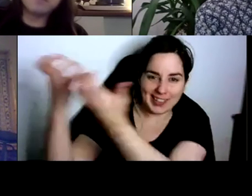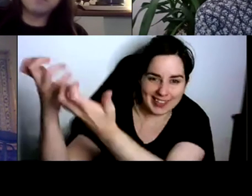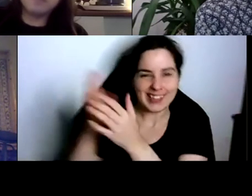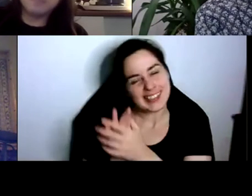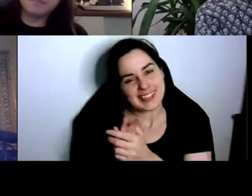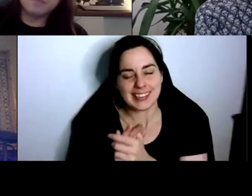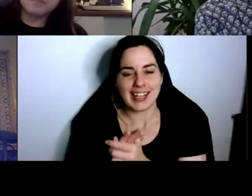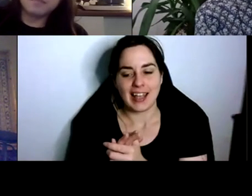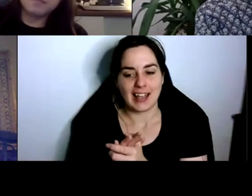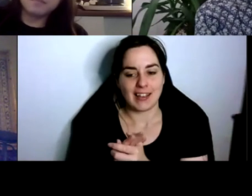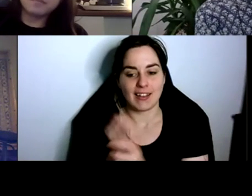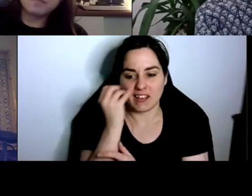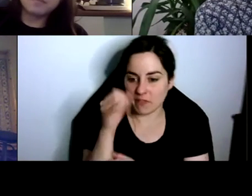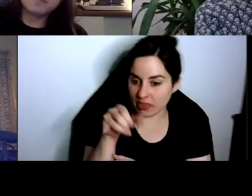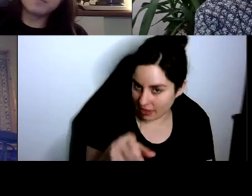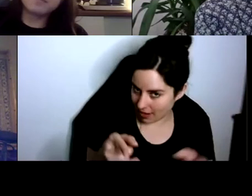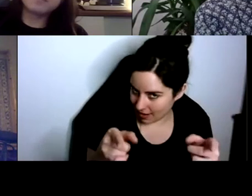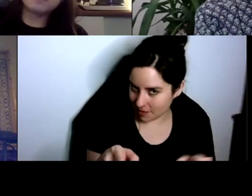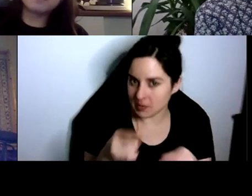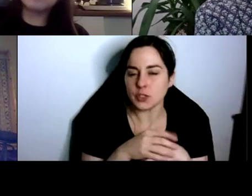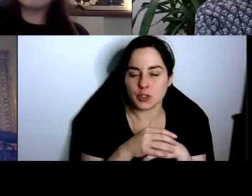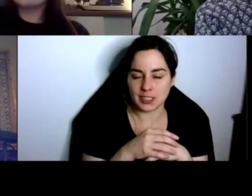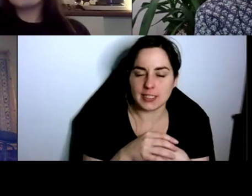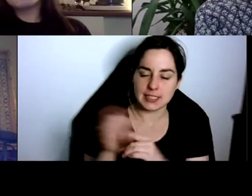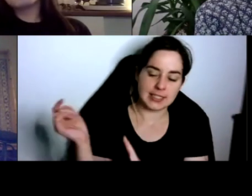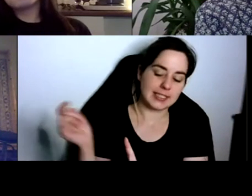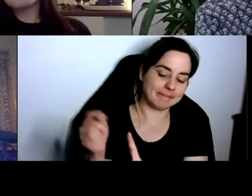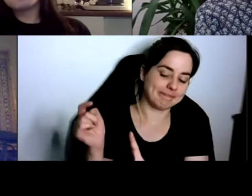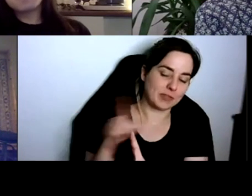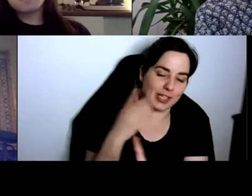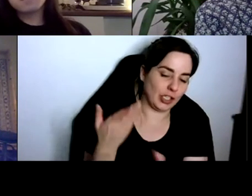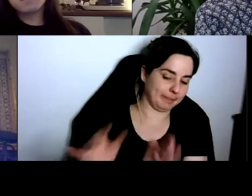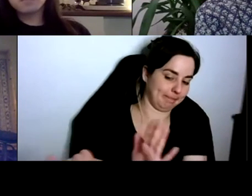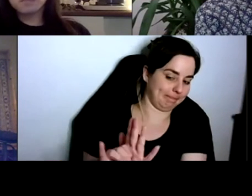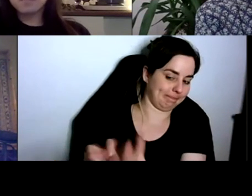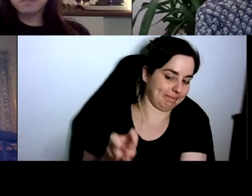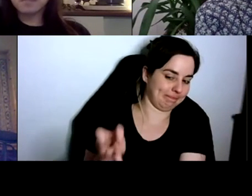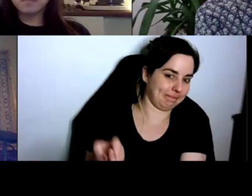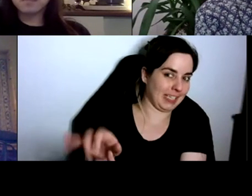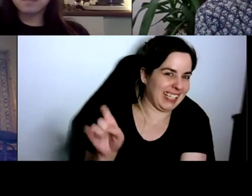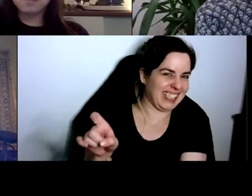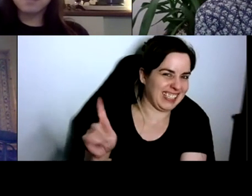big sign that that festival needs to be really rethought.